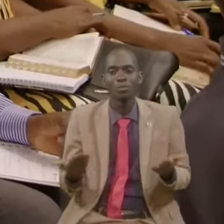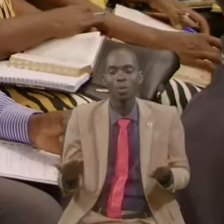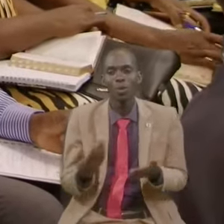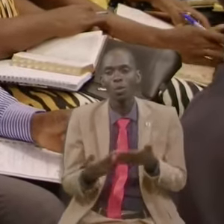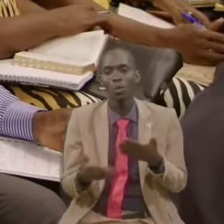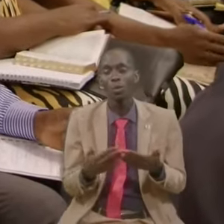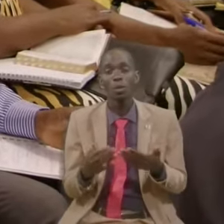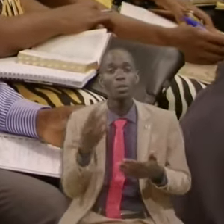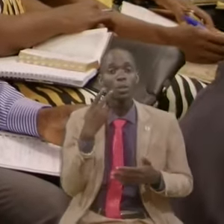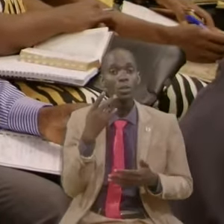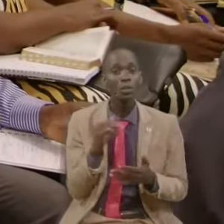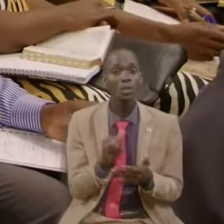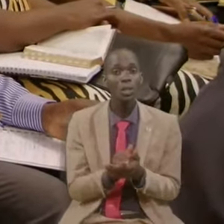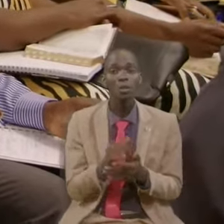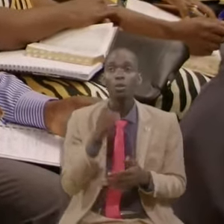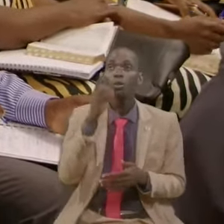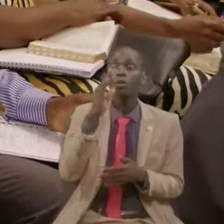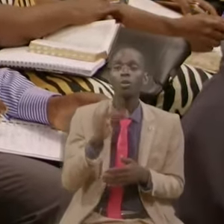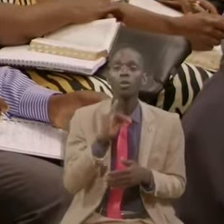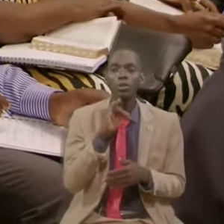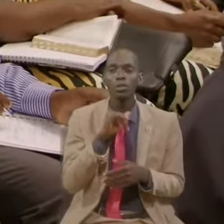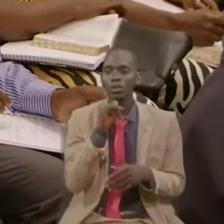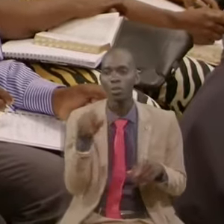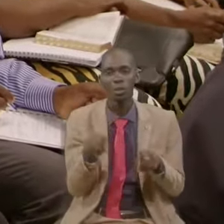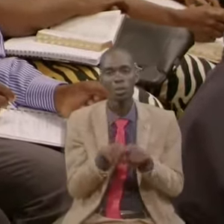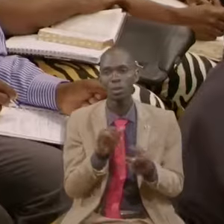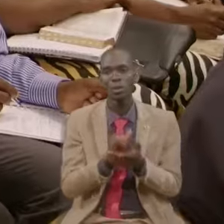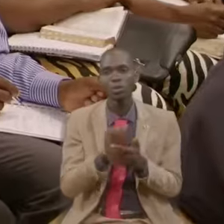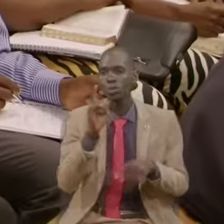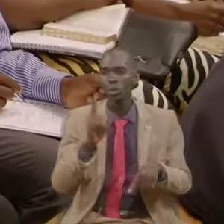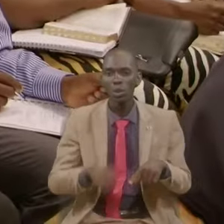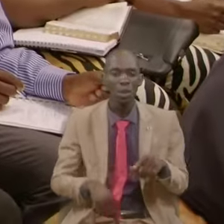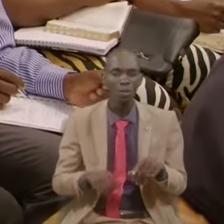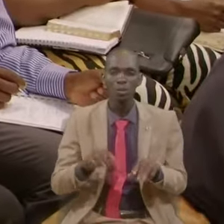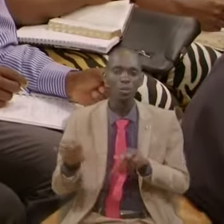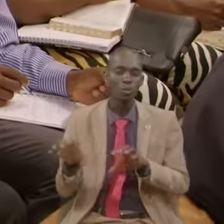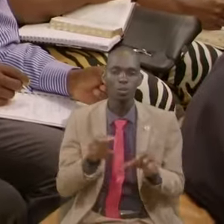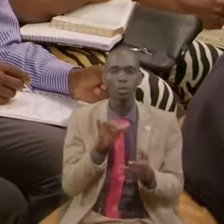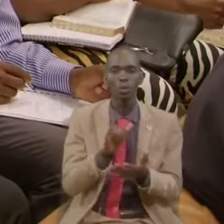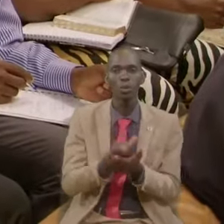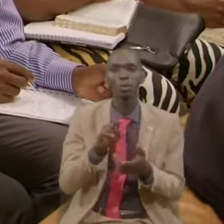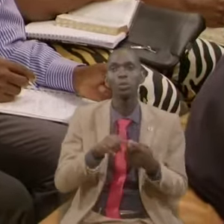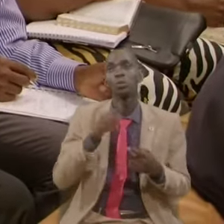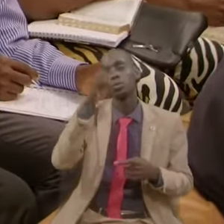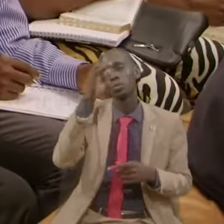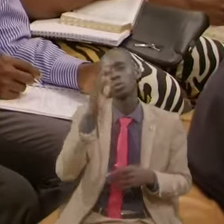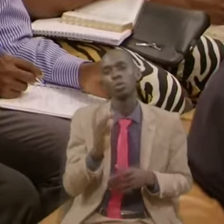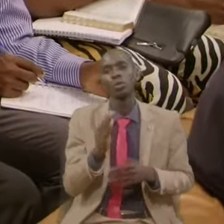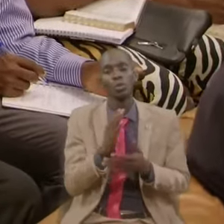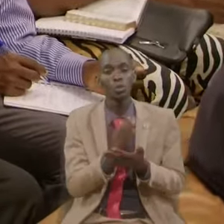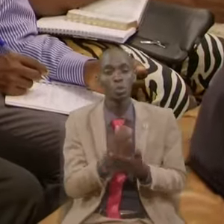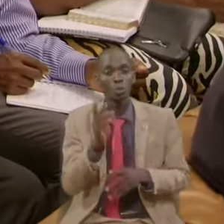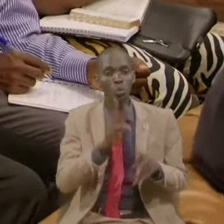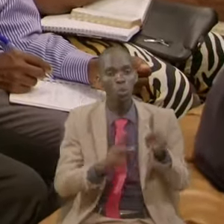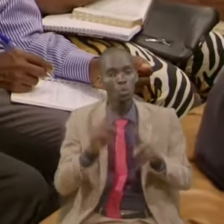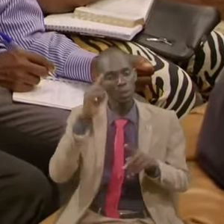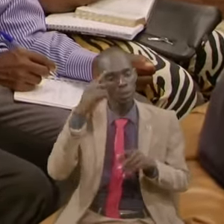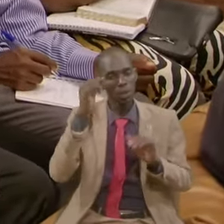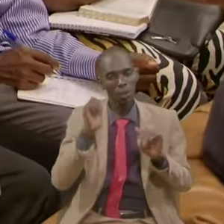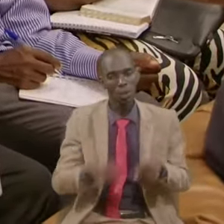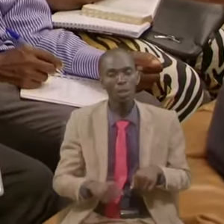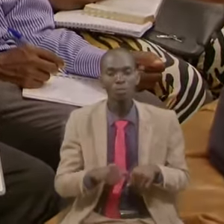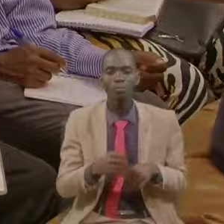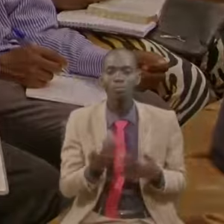Other people think they can bribe God with money. They bring back their bags, money bags, and then they